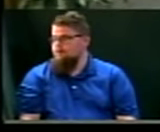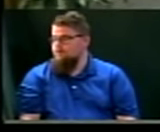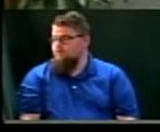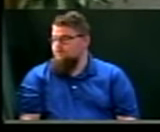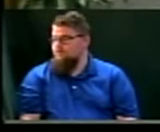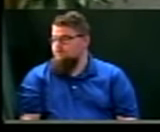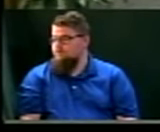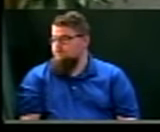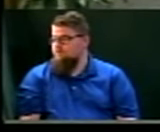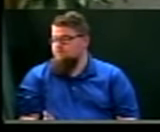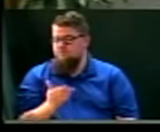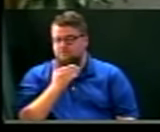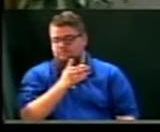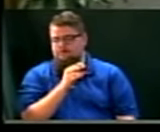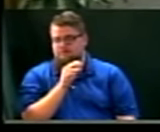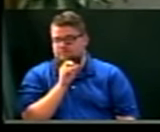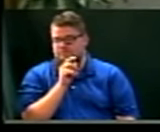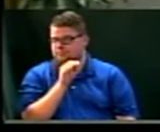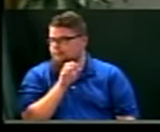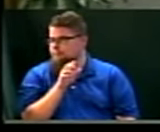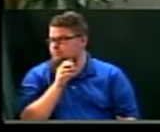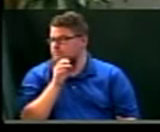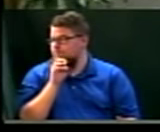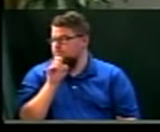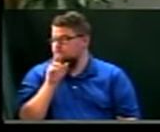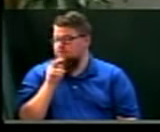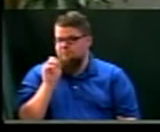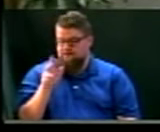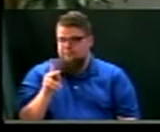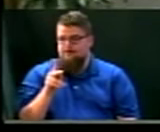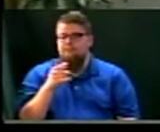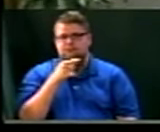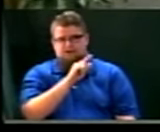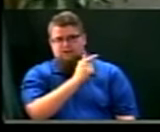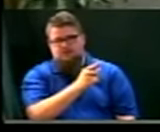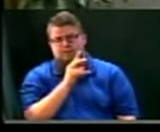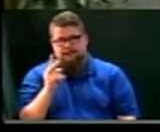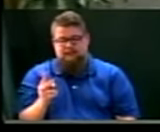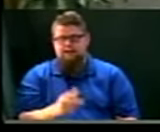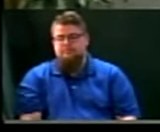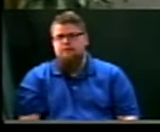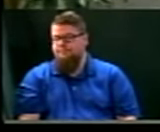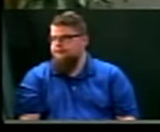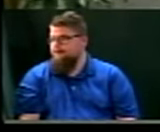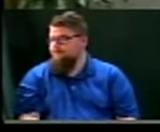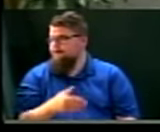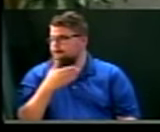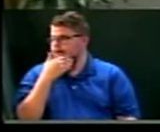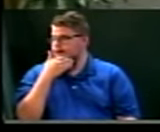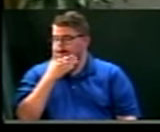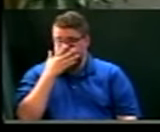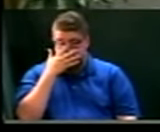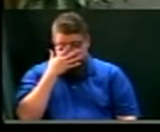Then I'll go to Ms. Dethridge, and then I'll come to you, Ms. Owen, after she's had a chance to speak. Thank you, Madam Chair.